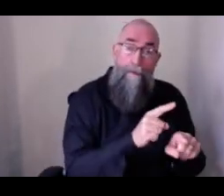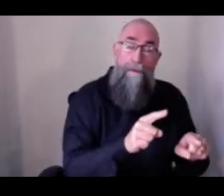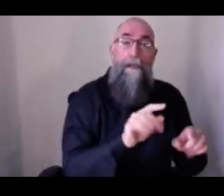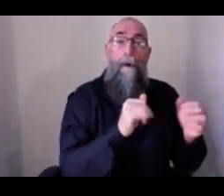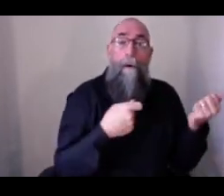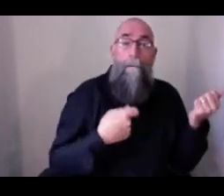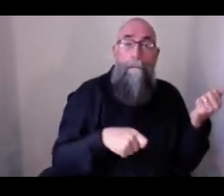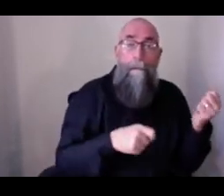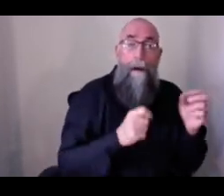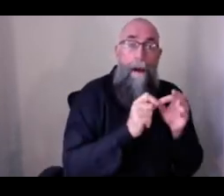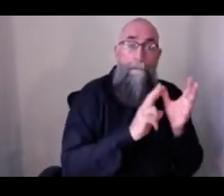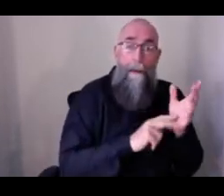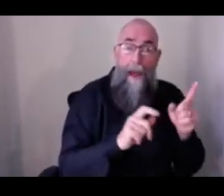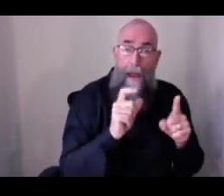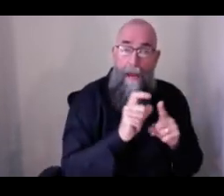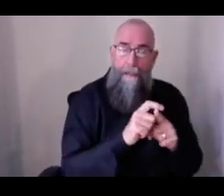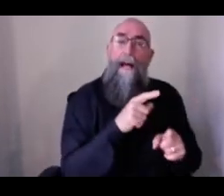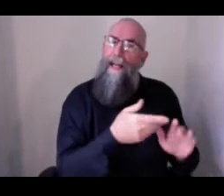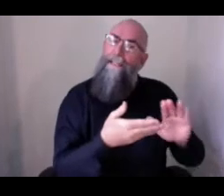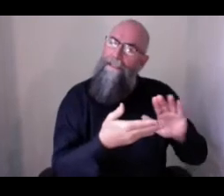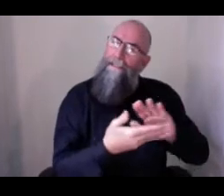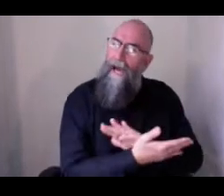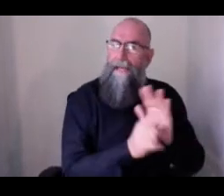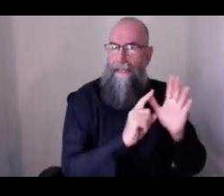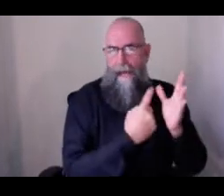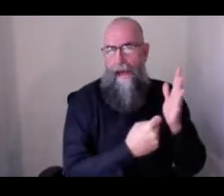fits within the scope of arts and cultural